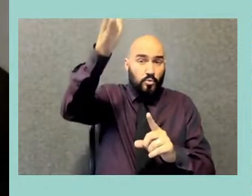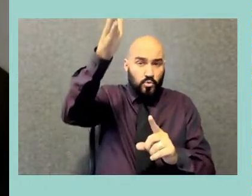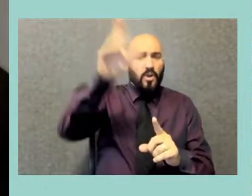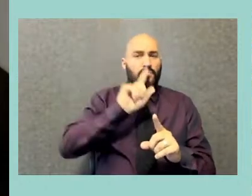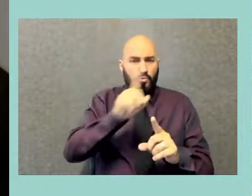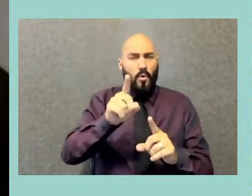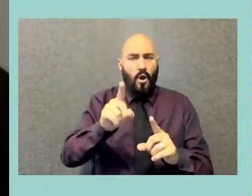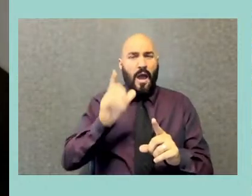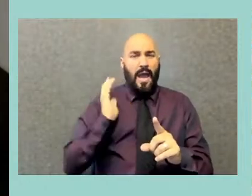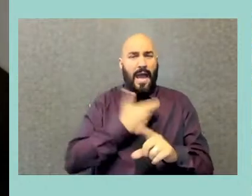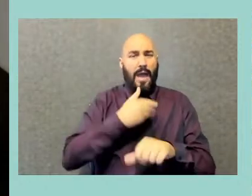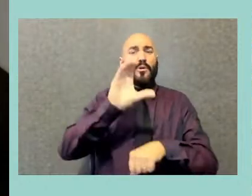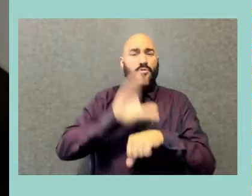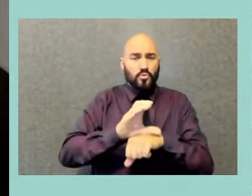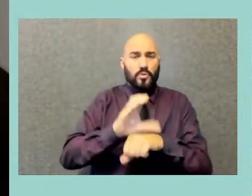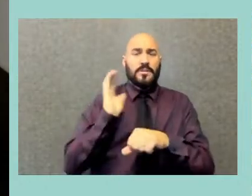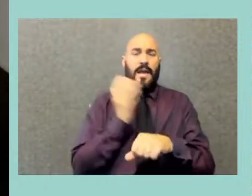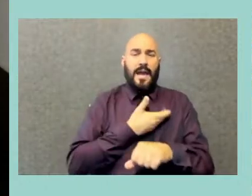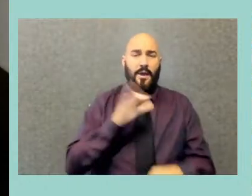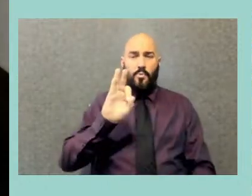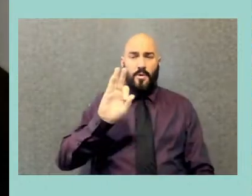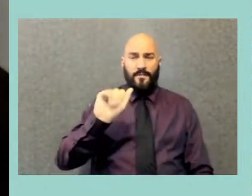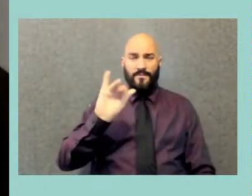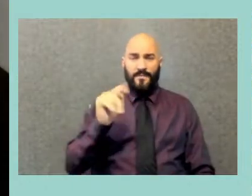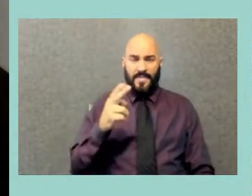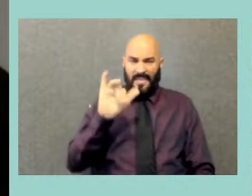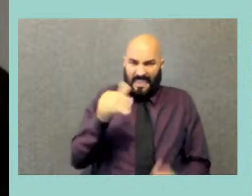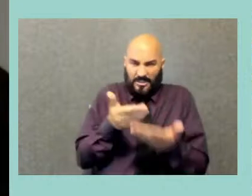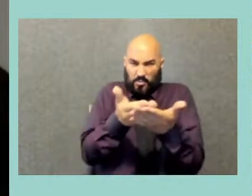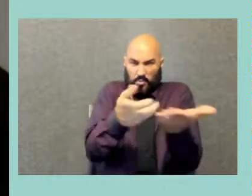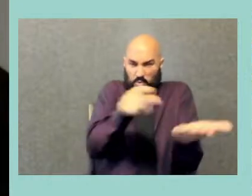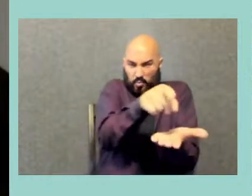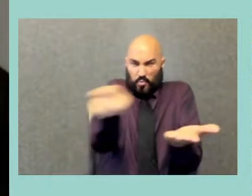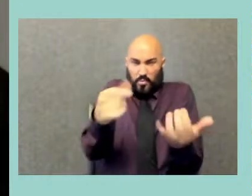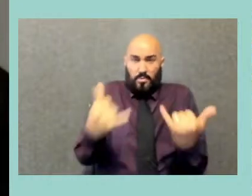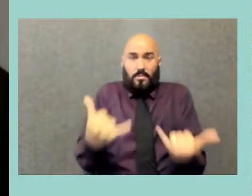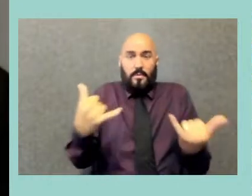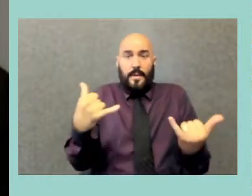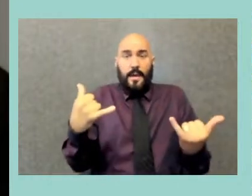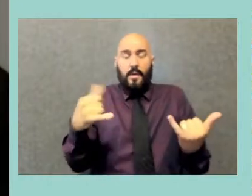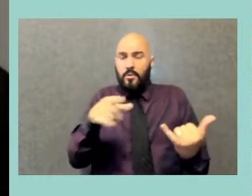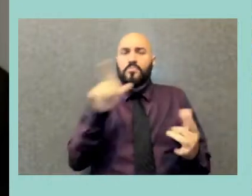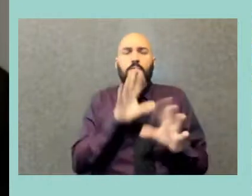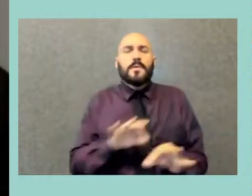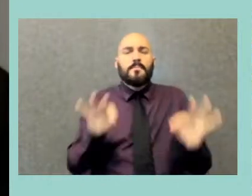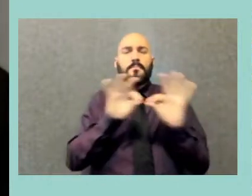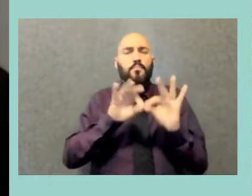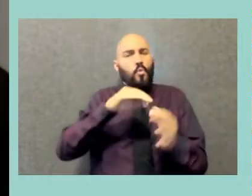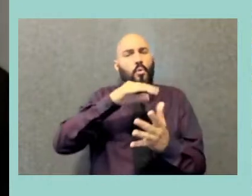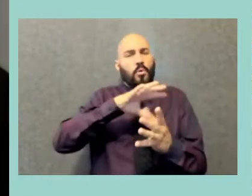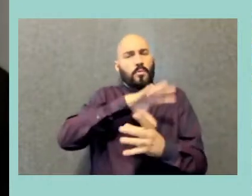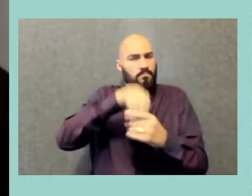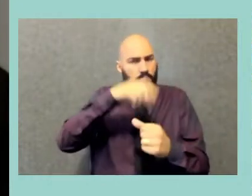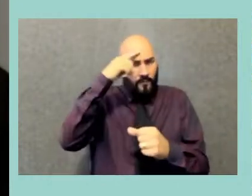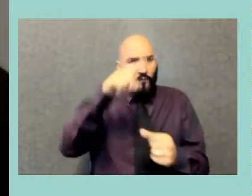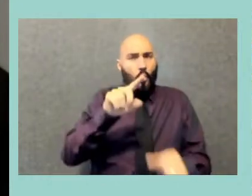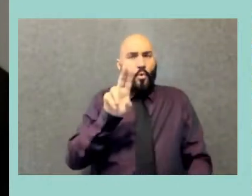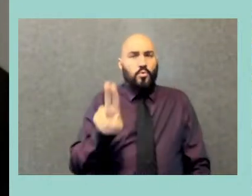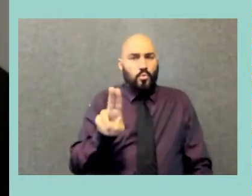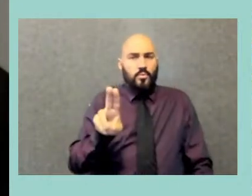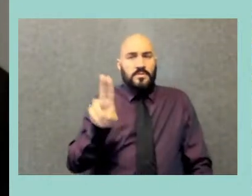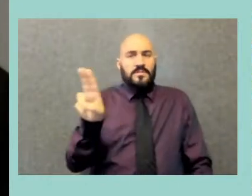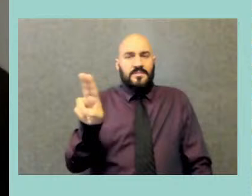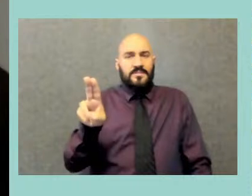right here, right now. You are a vital part of Unitarian